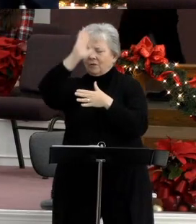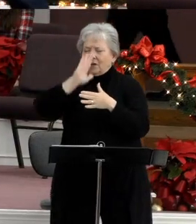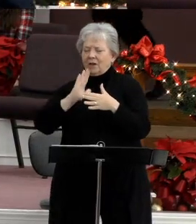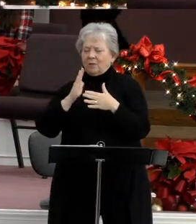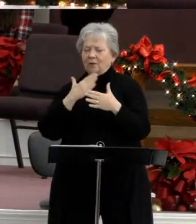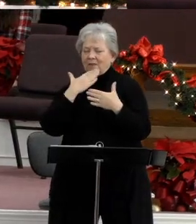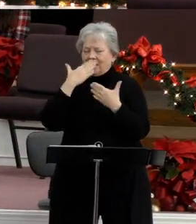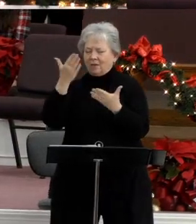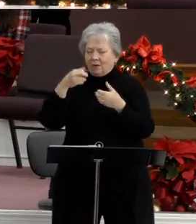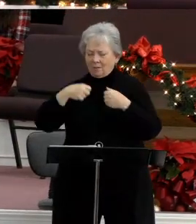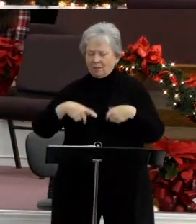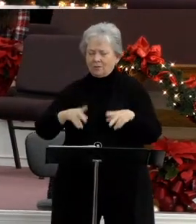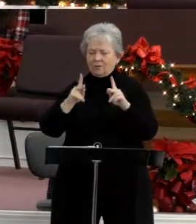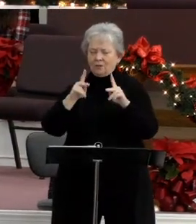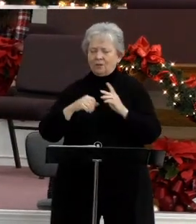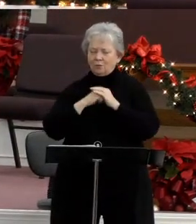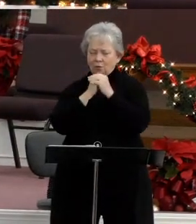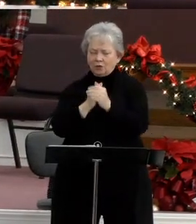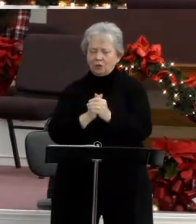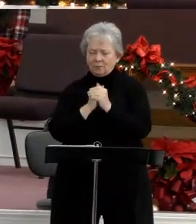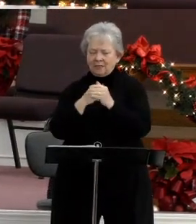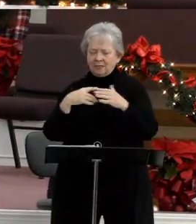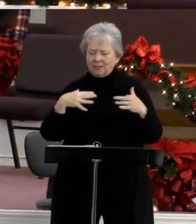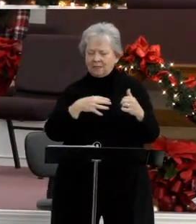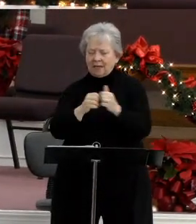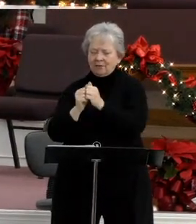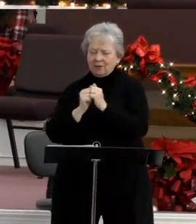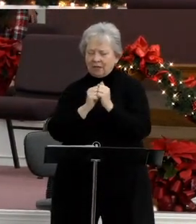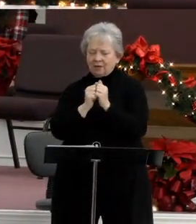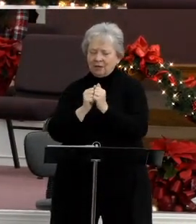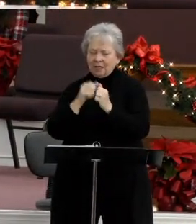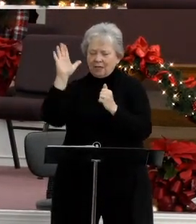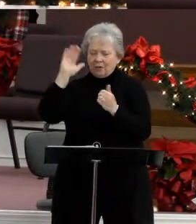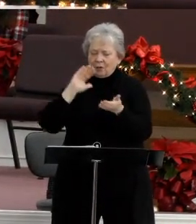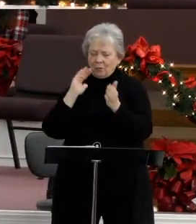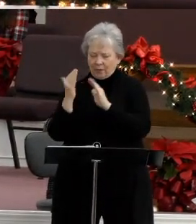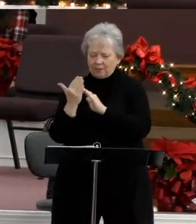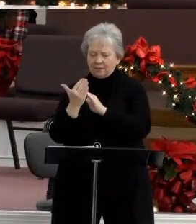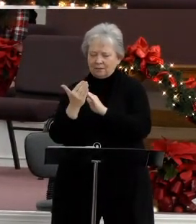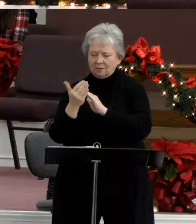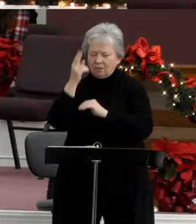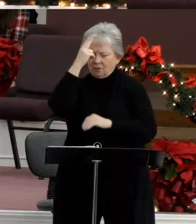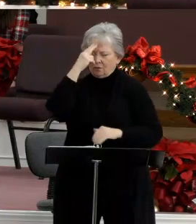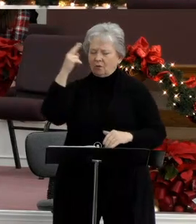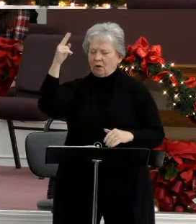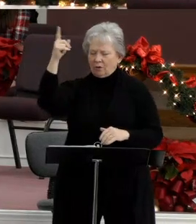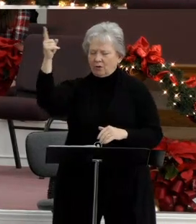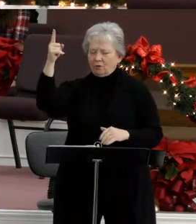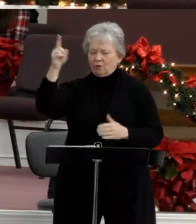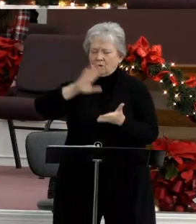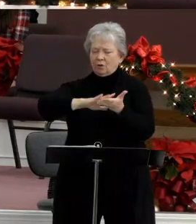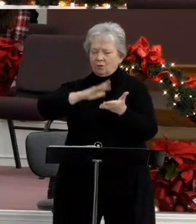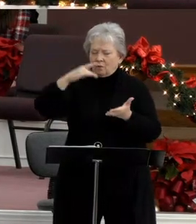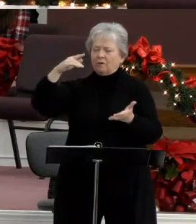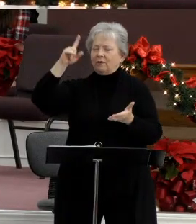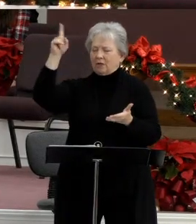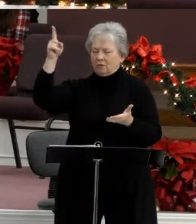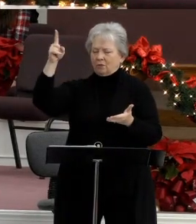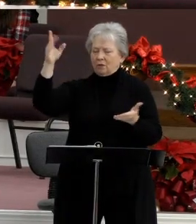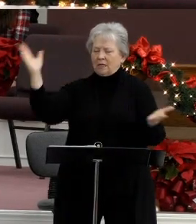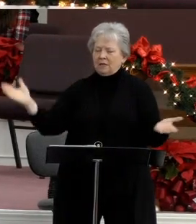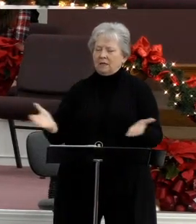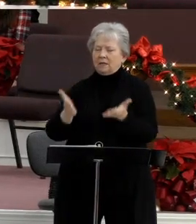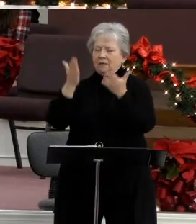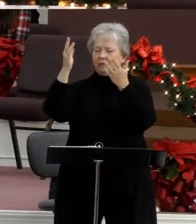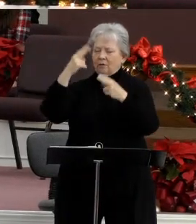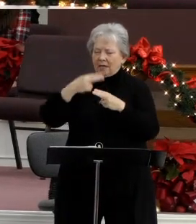privilege of worship and the opportunity just to gather together here this morning in your presence to honor you, to glorify you, to lift your name on high. Father God,